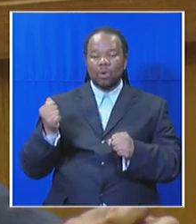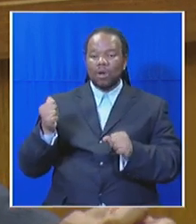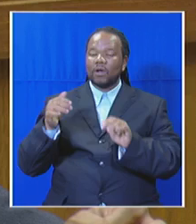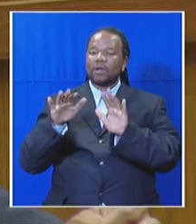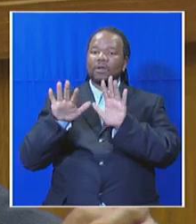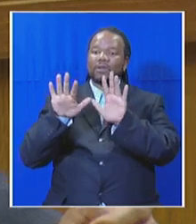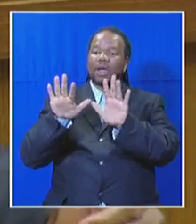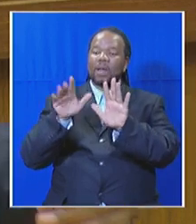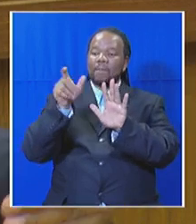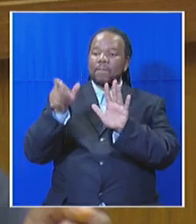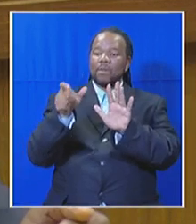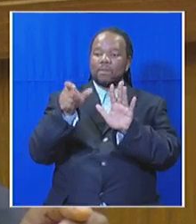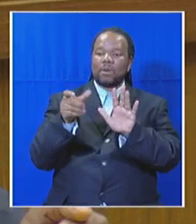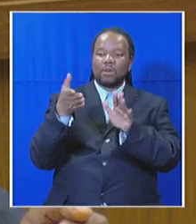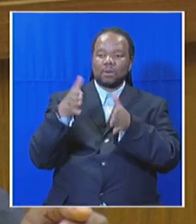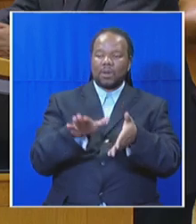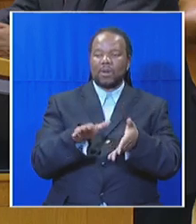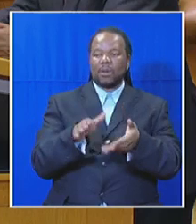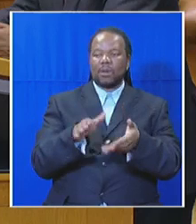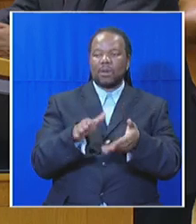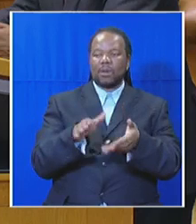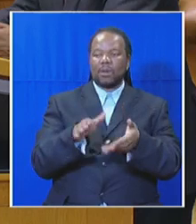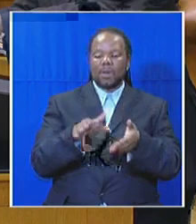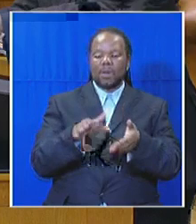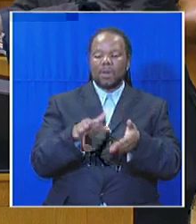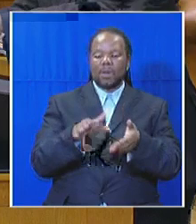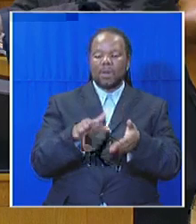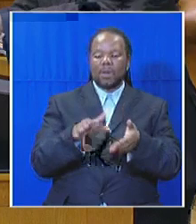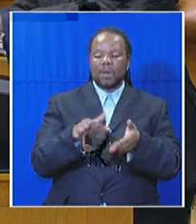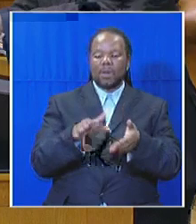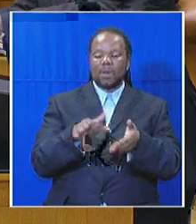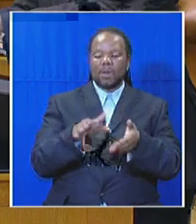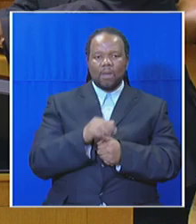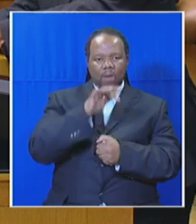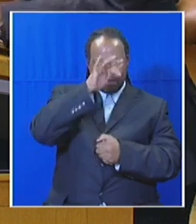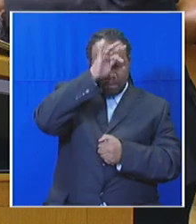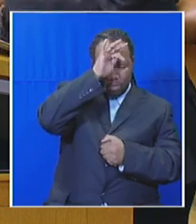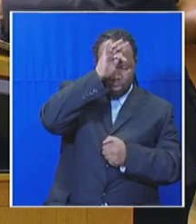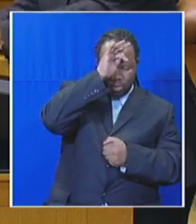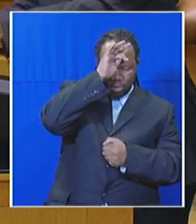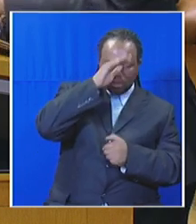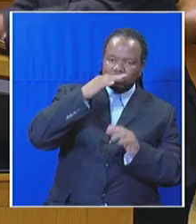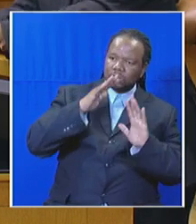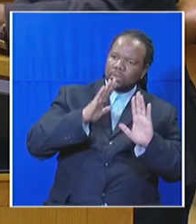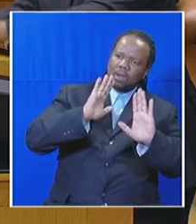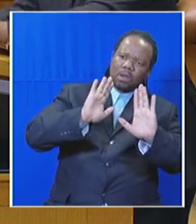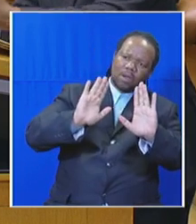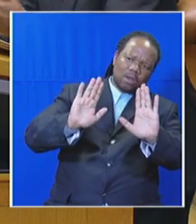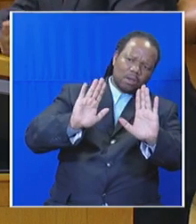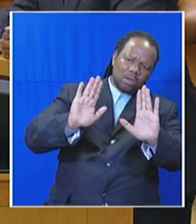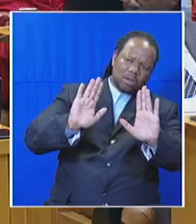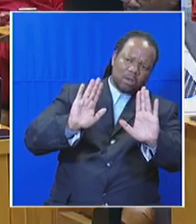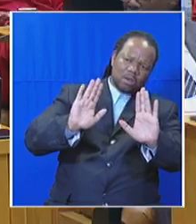died. The police were then trying to stop them, not to have that kind of